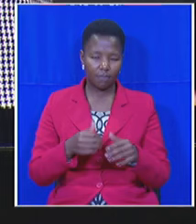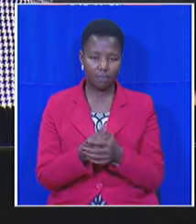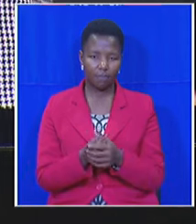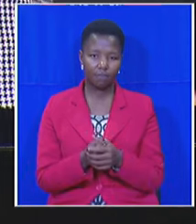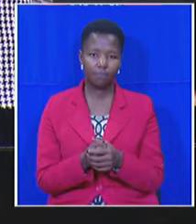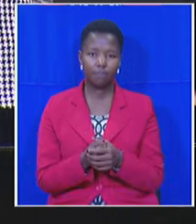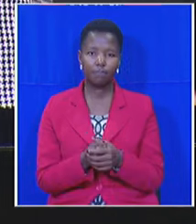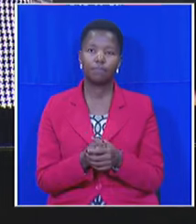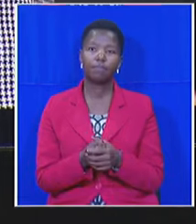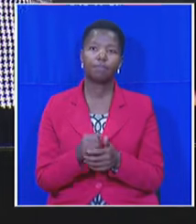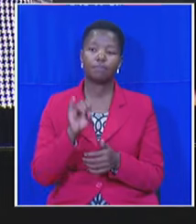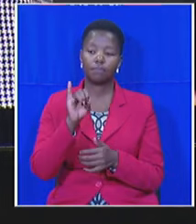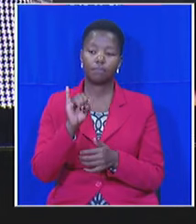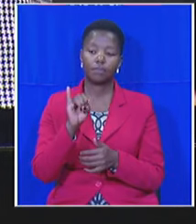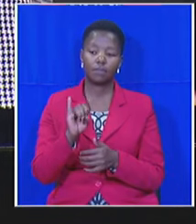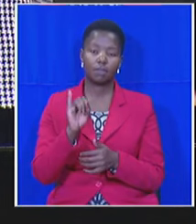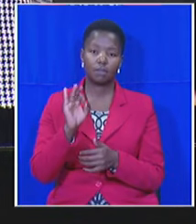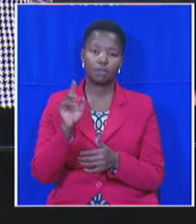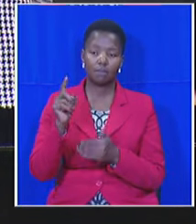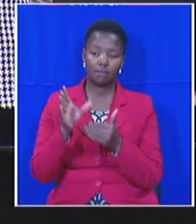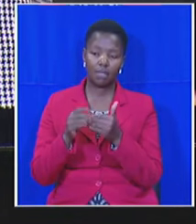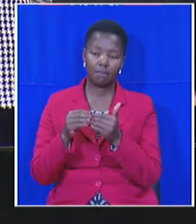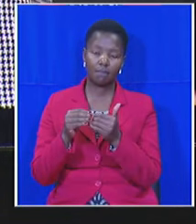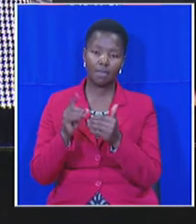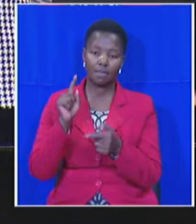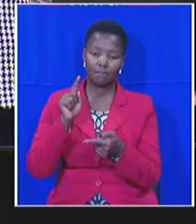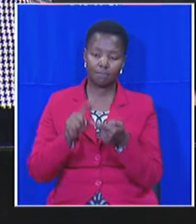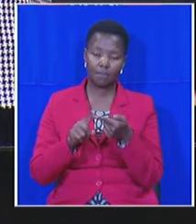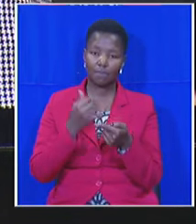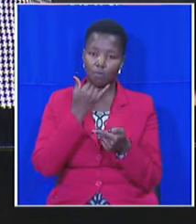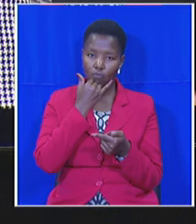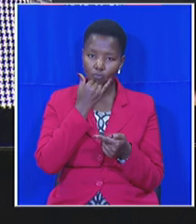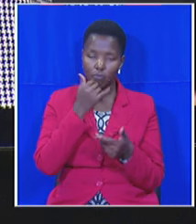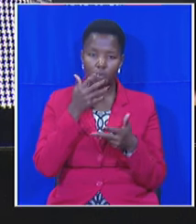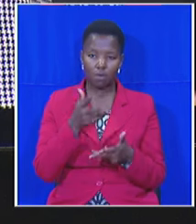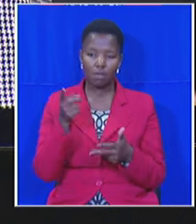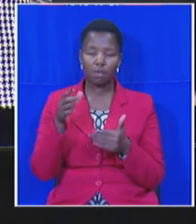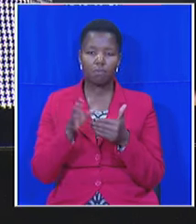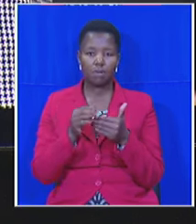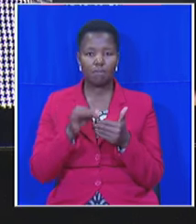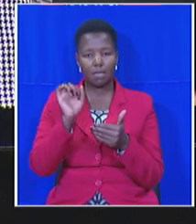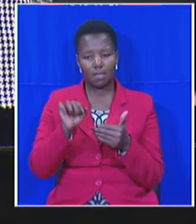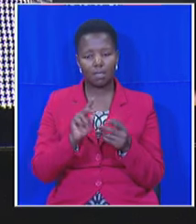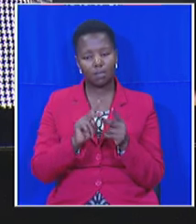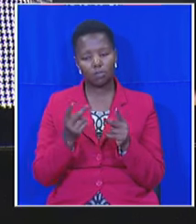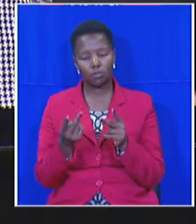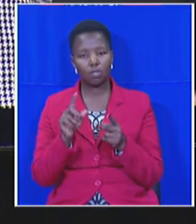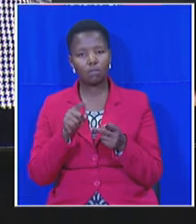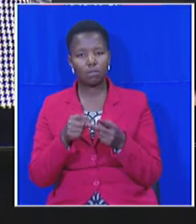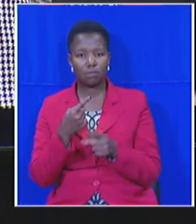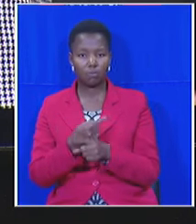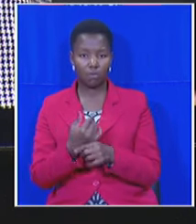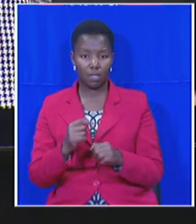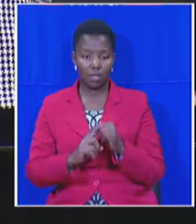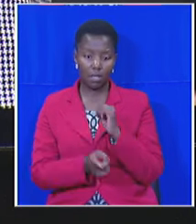signs. If a member inadvertently presses the wrong button, the member may thereafter press the correct button. The